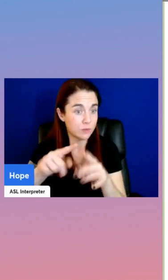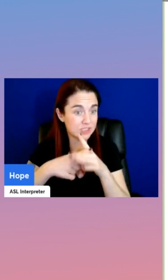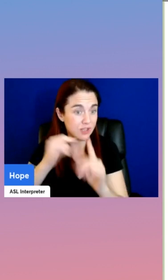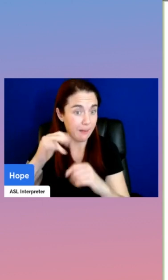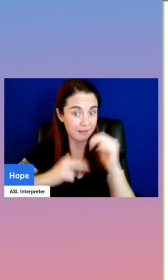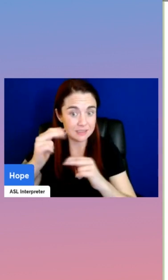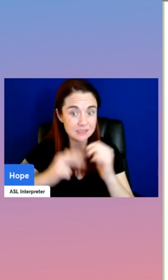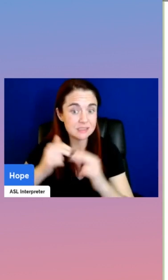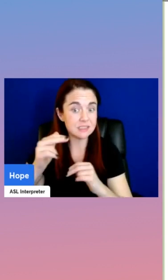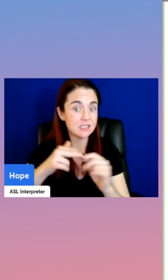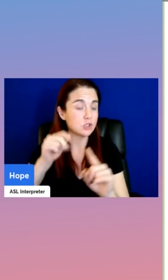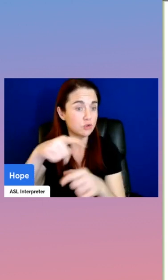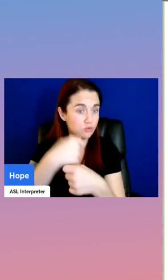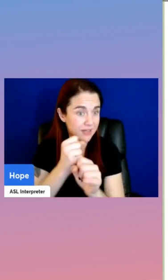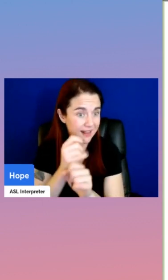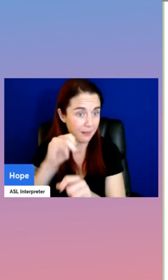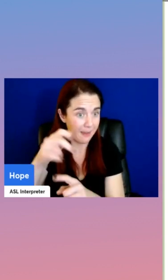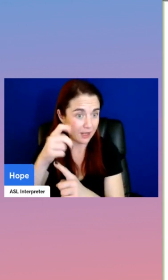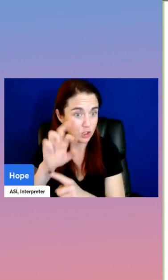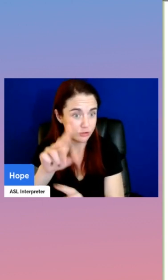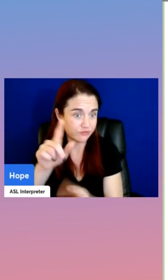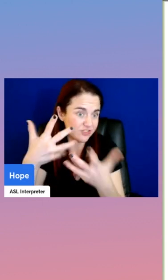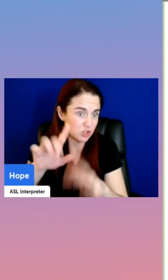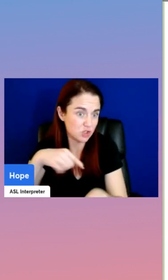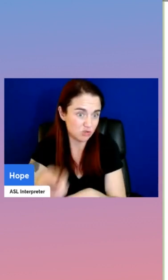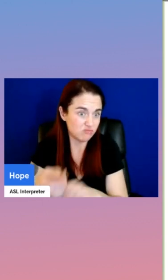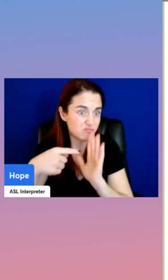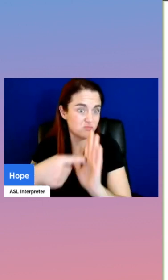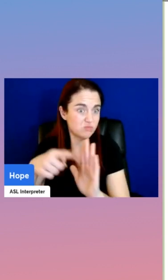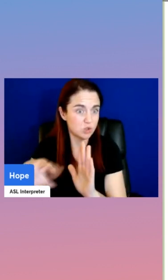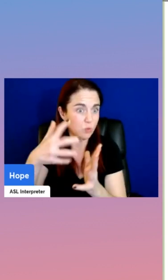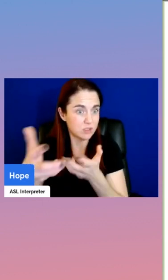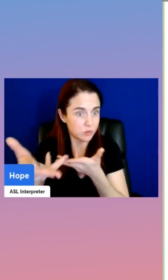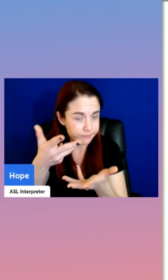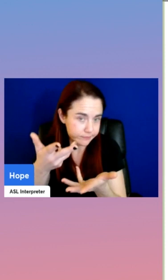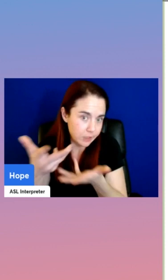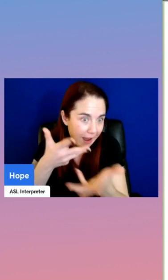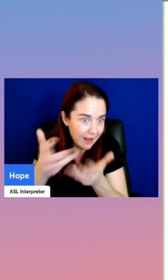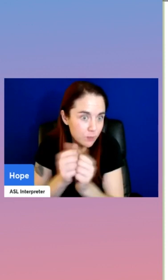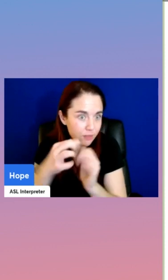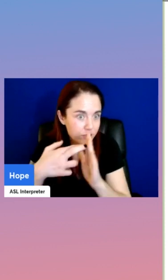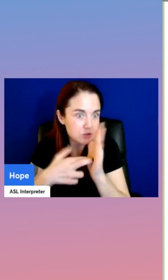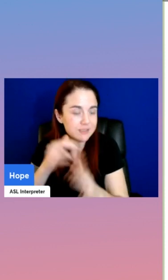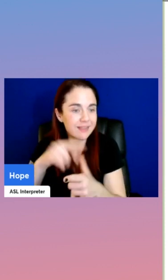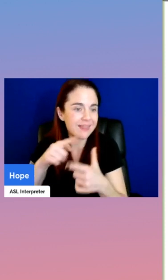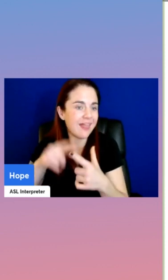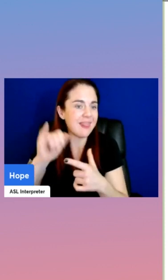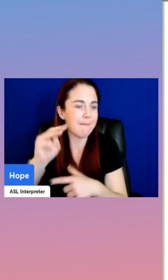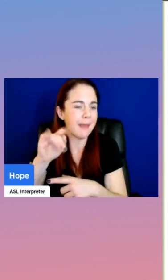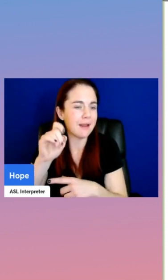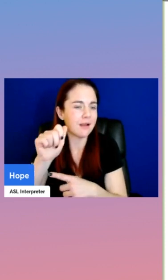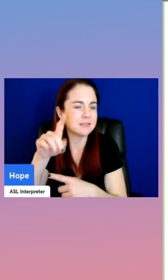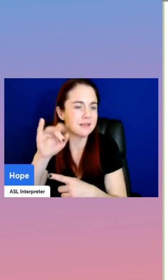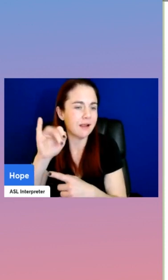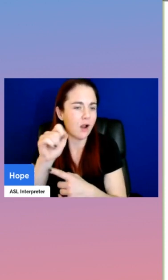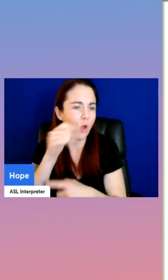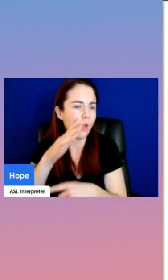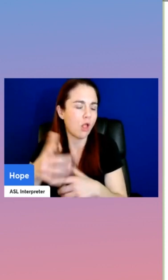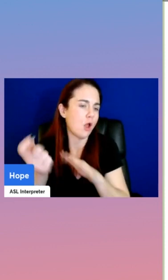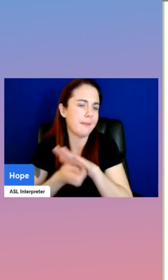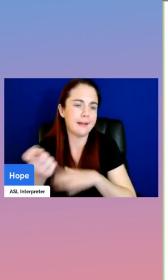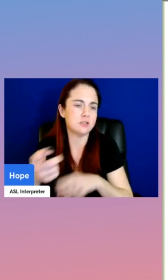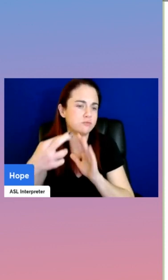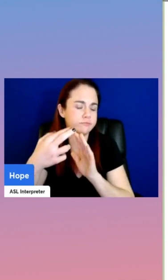you indicate to Packer that you want to interact with the Packer registry, then automatically those metadata are being stored into HCP Packer